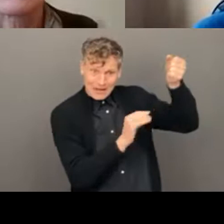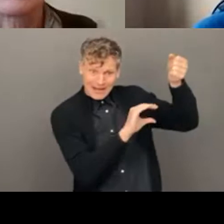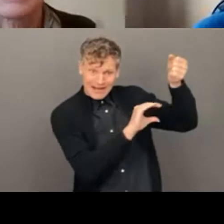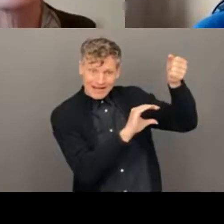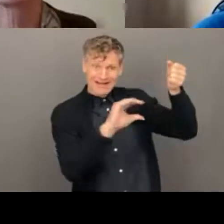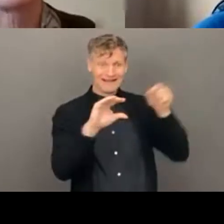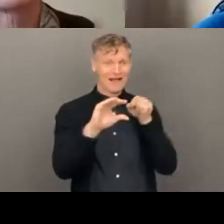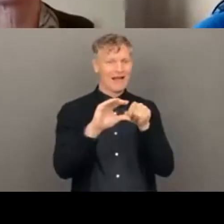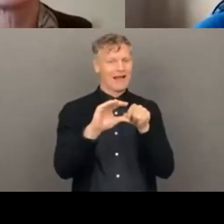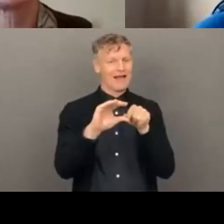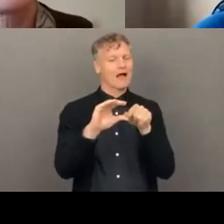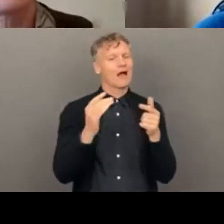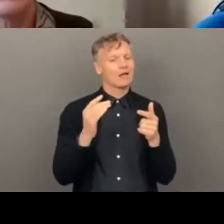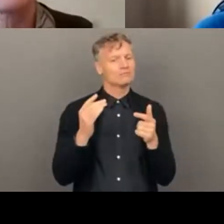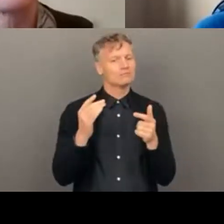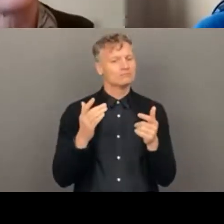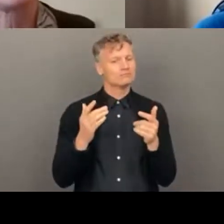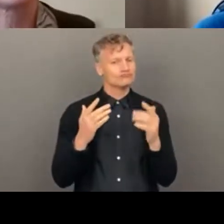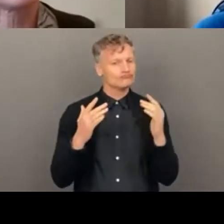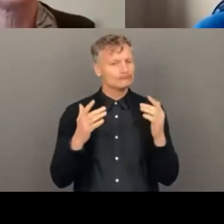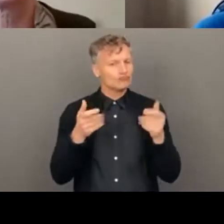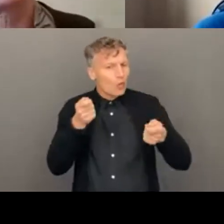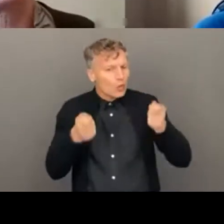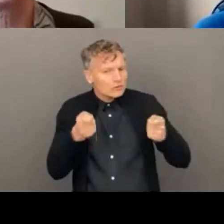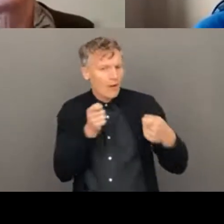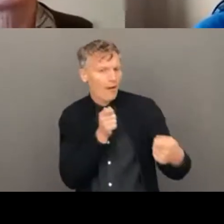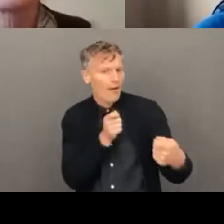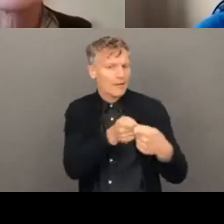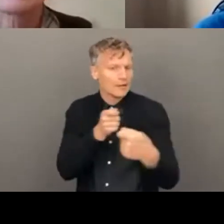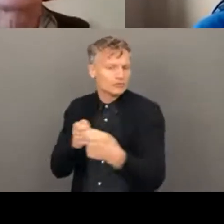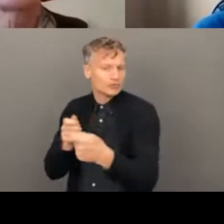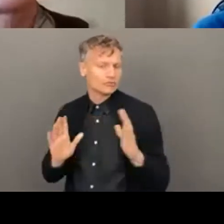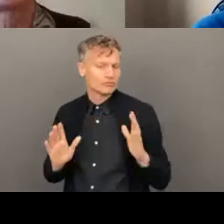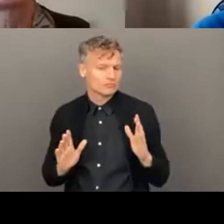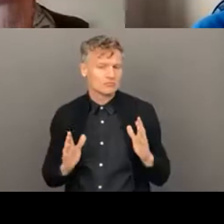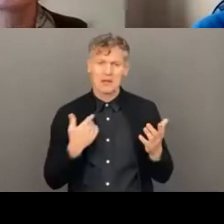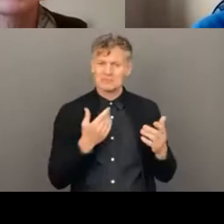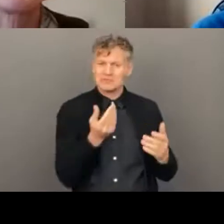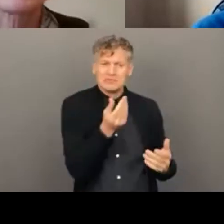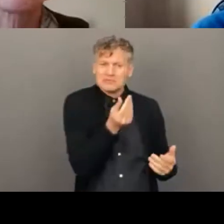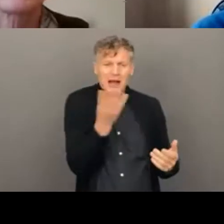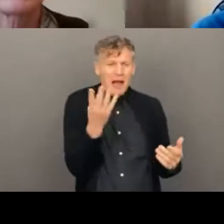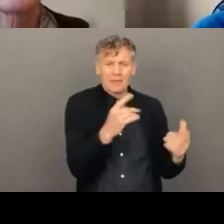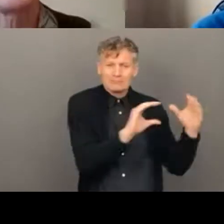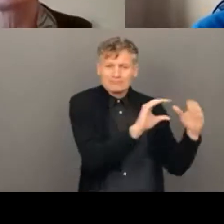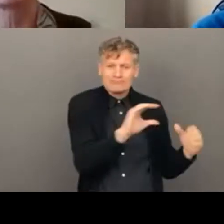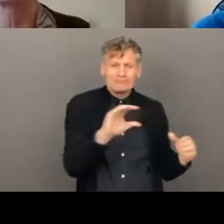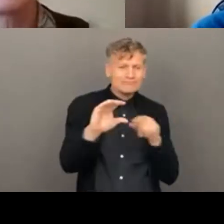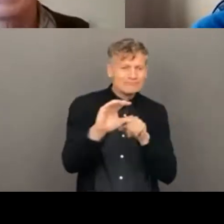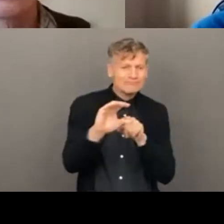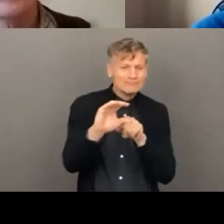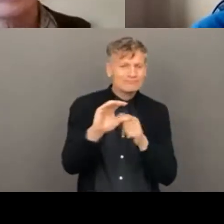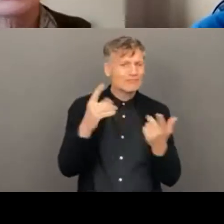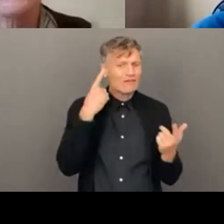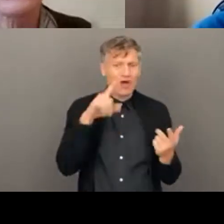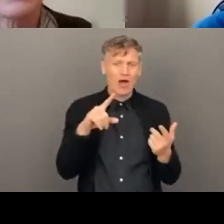there is a need to have some allocation that can be used, for example, for braille material or